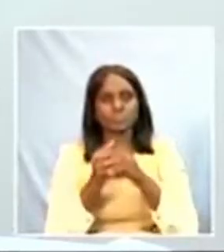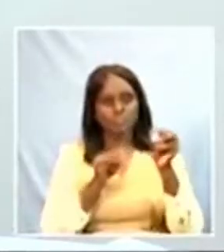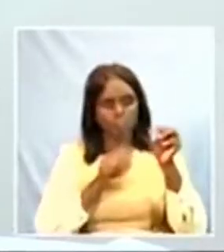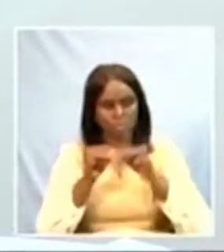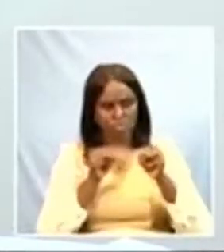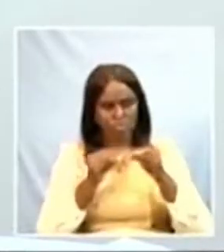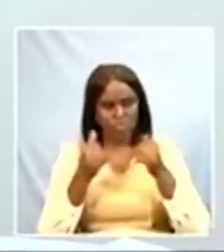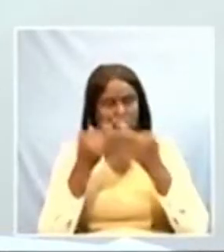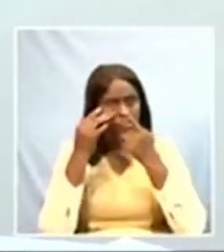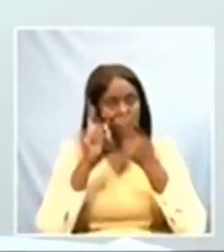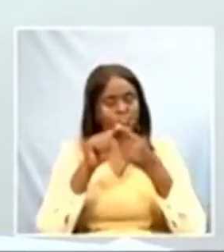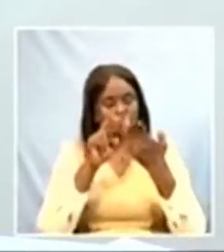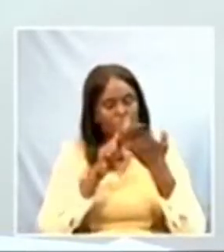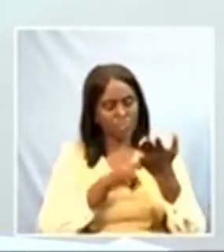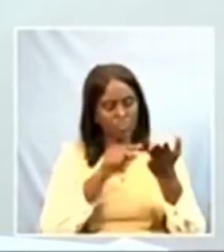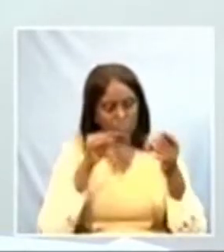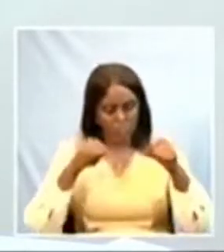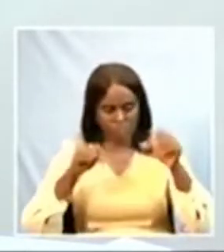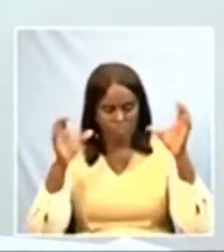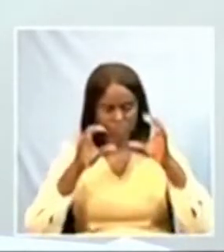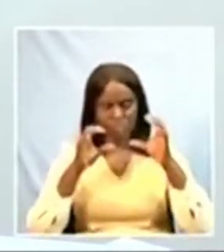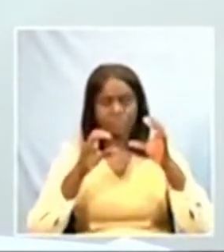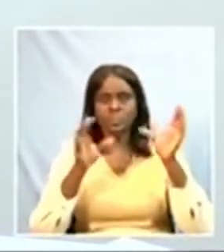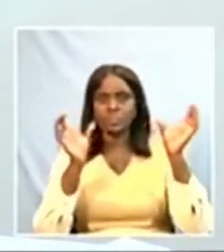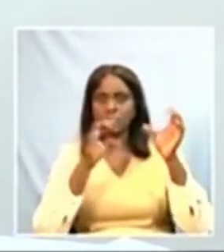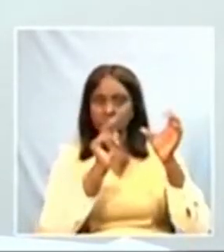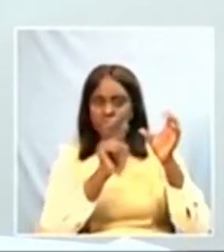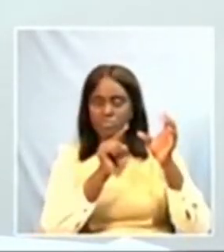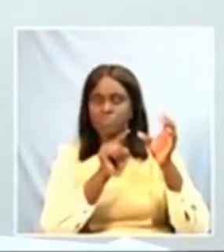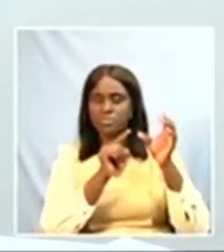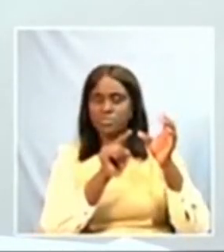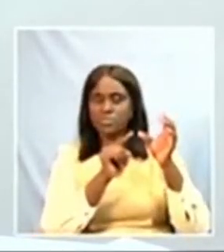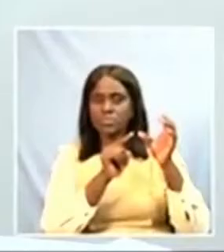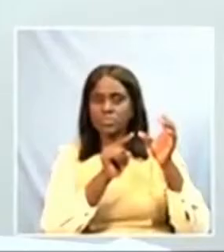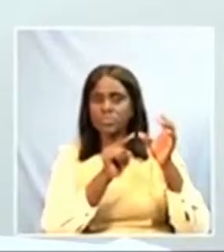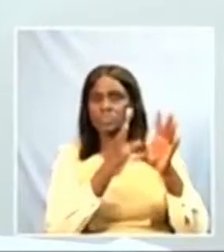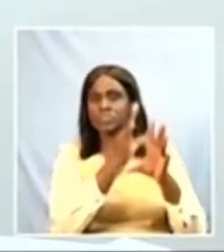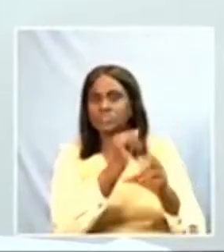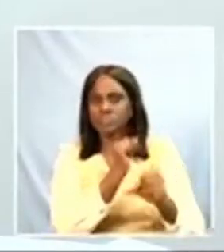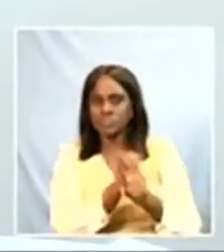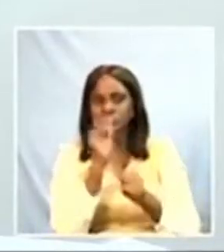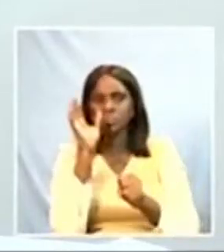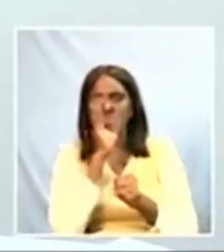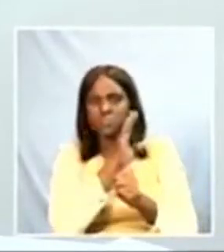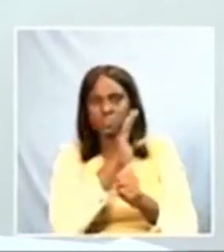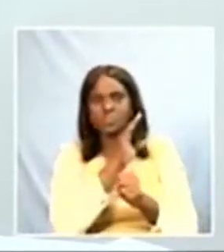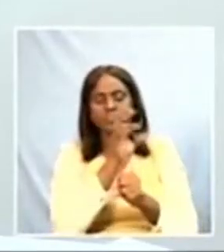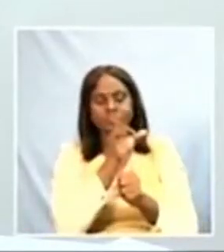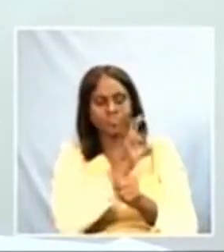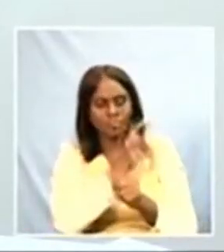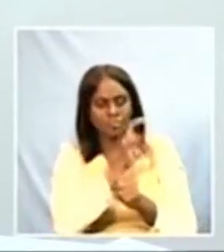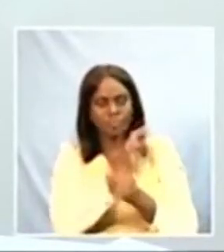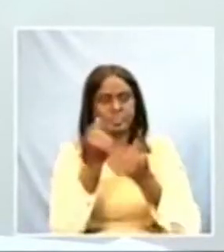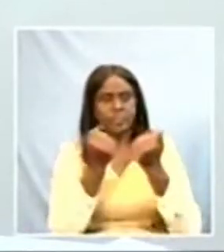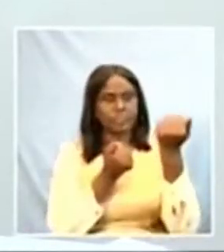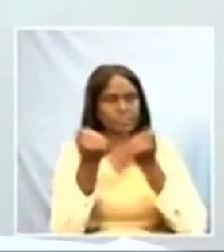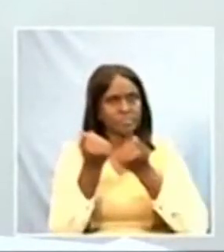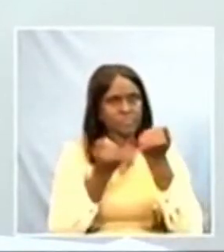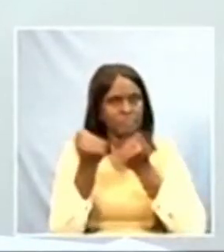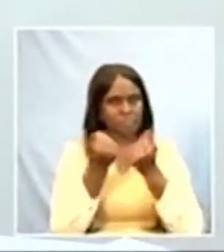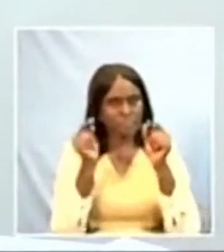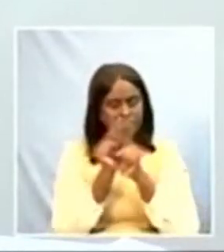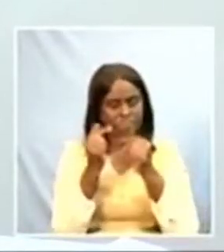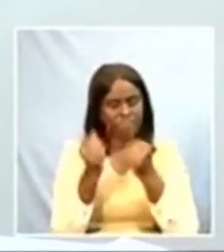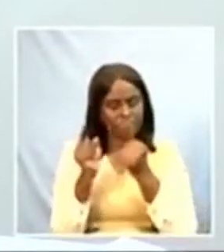management wishes to report to the committee that the council received the police motor vehicles and it